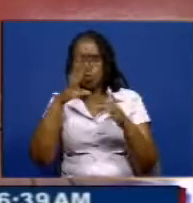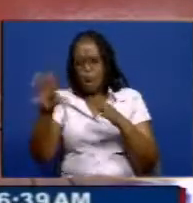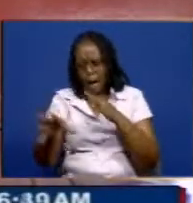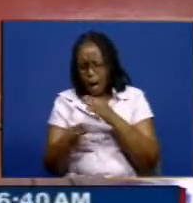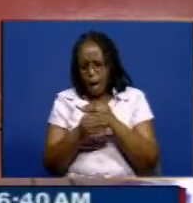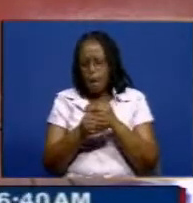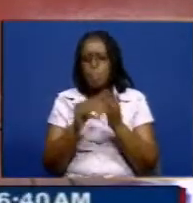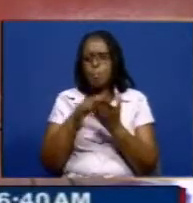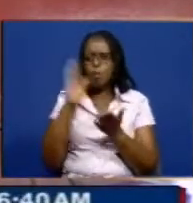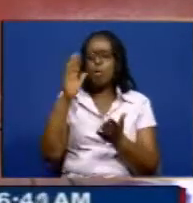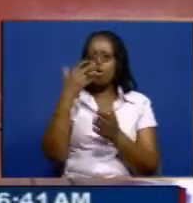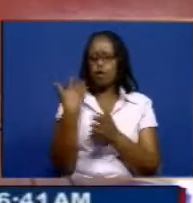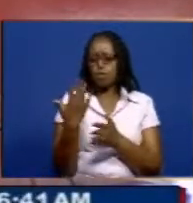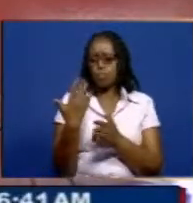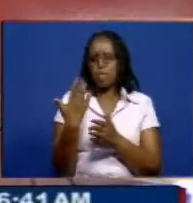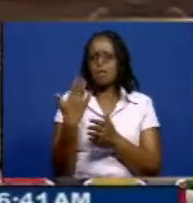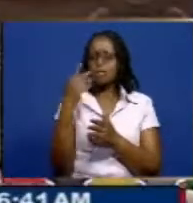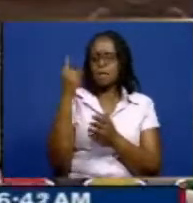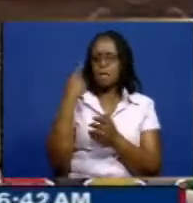respect of that deposition.